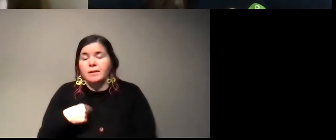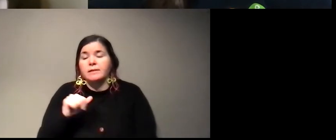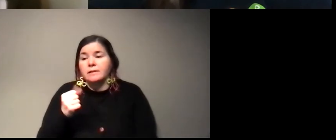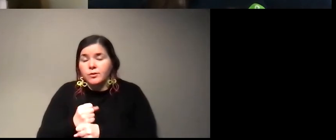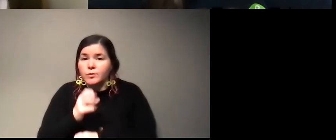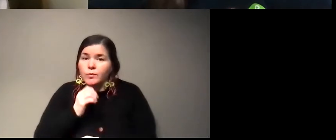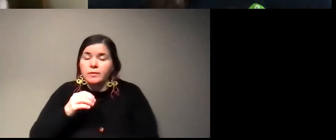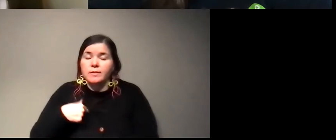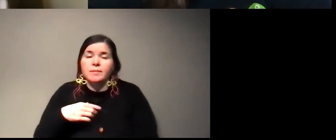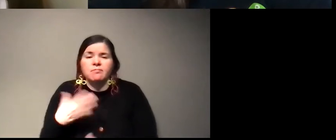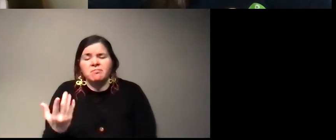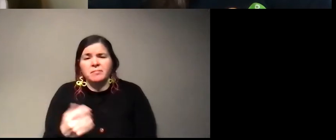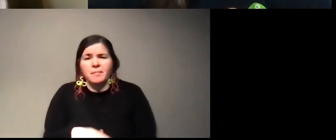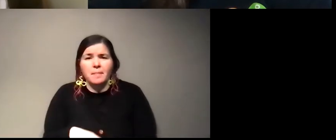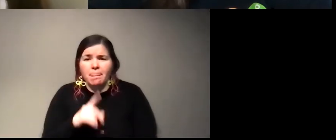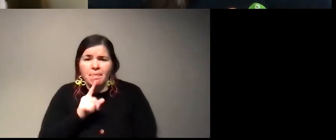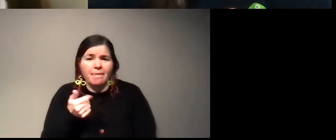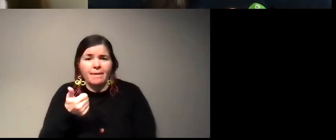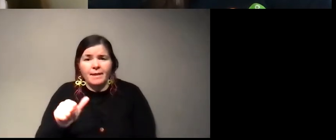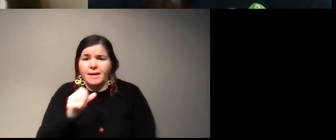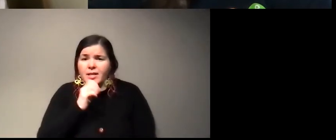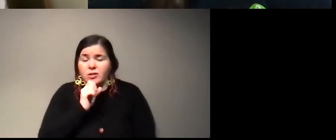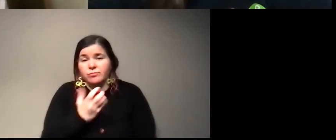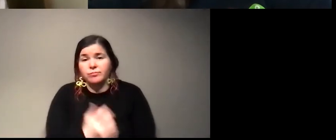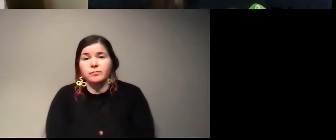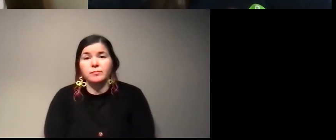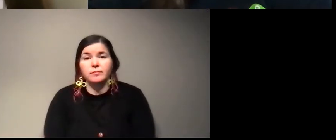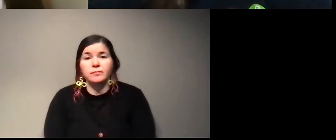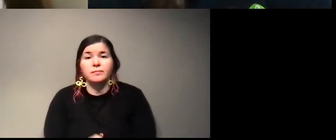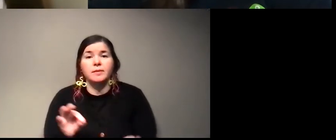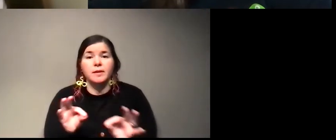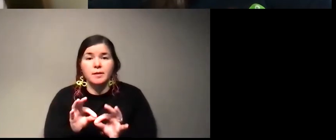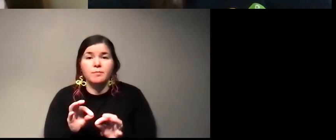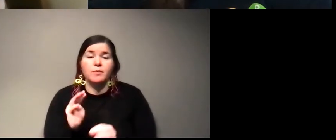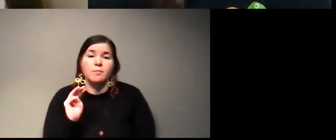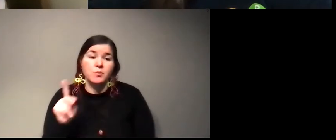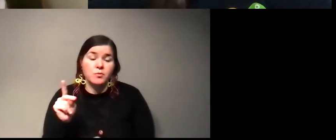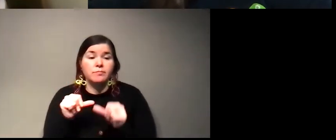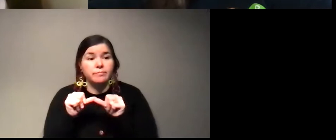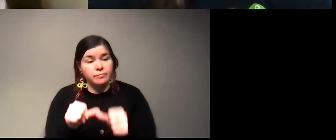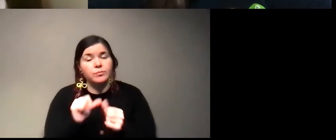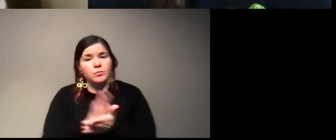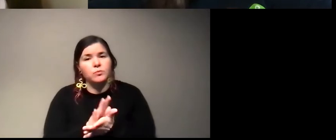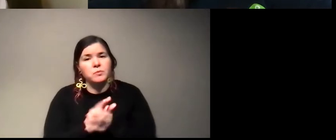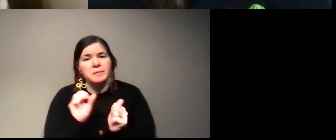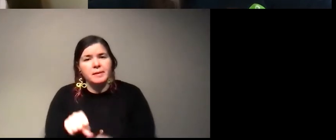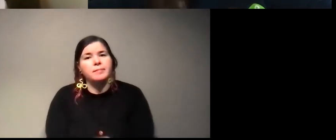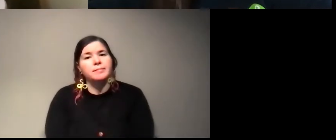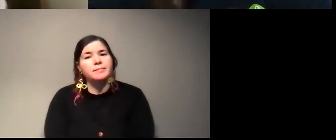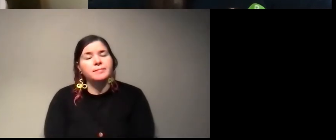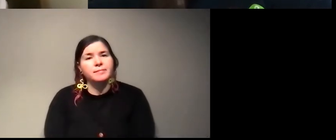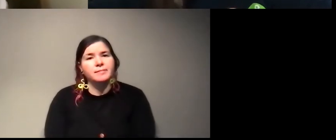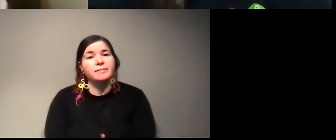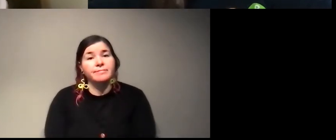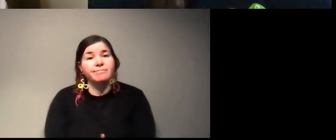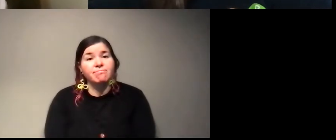me, etc. So you really can be any age you want. As long as you're in the mood to be in school, then you can go to school still. It's